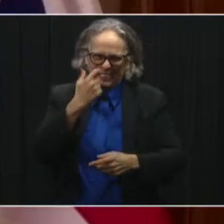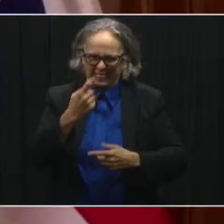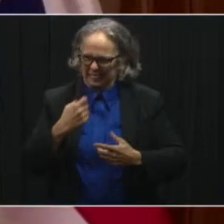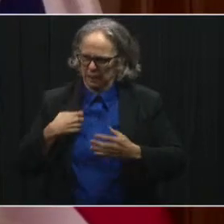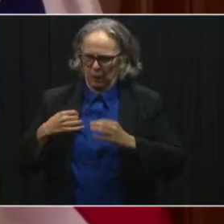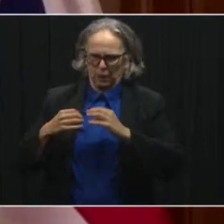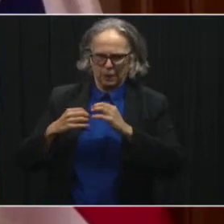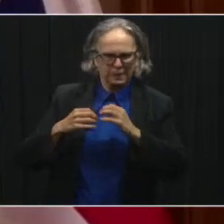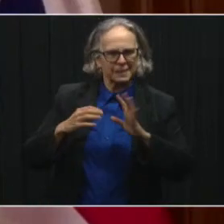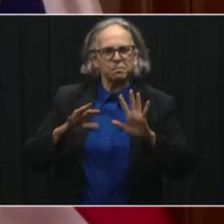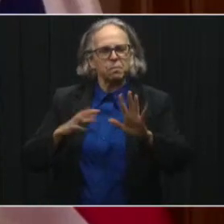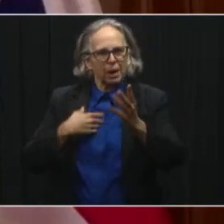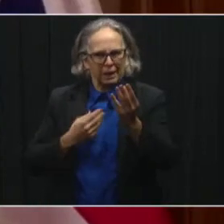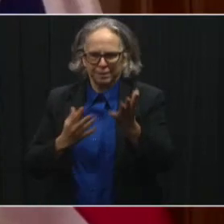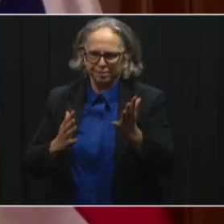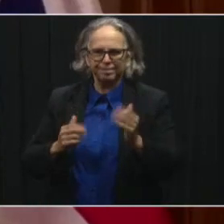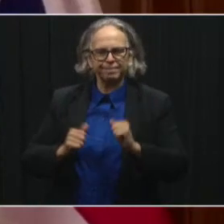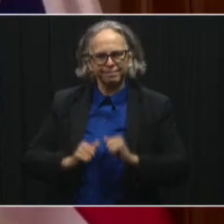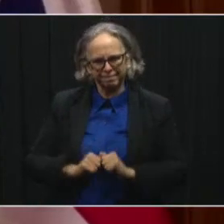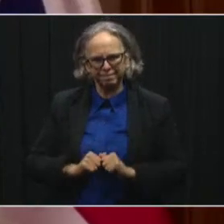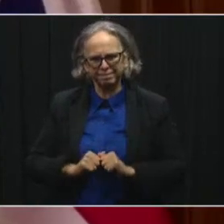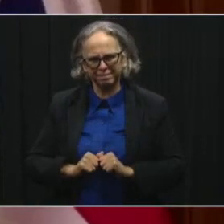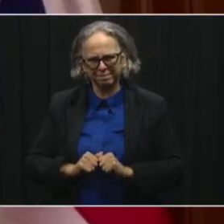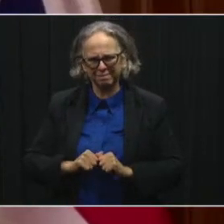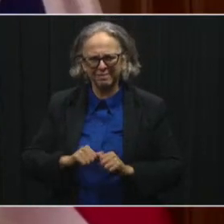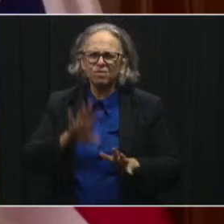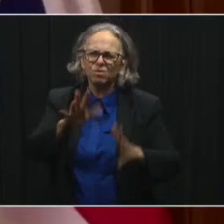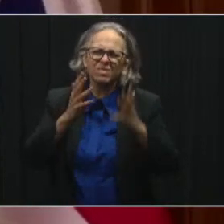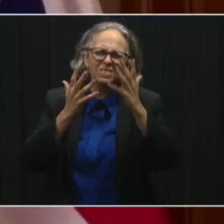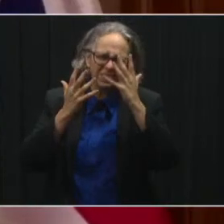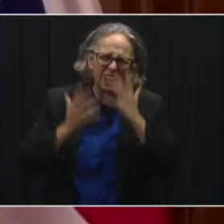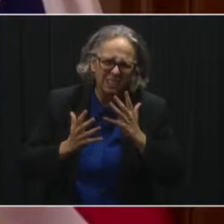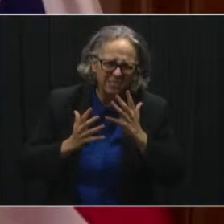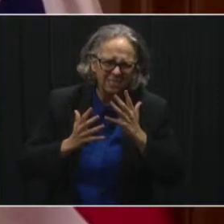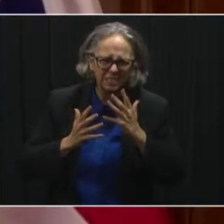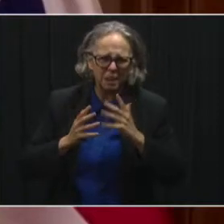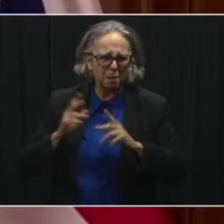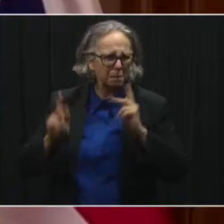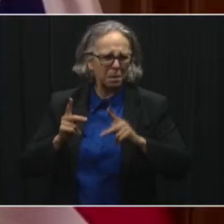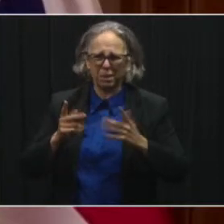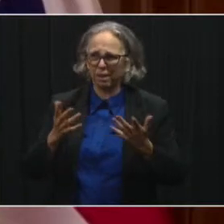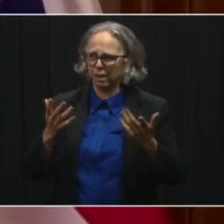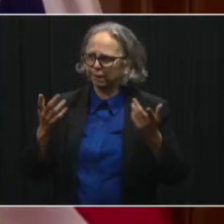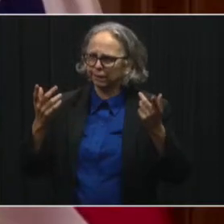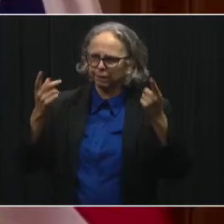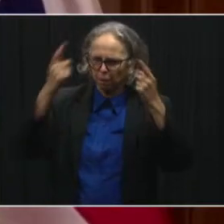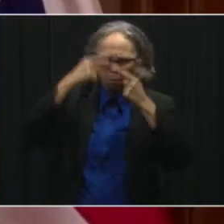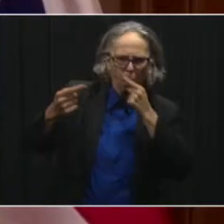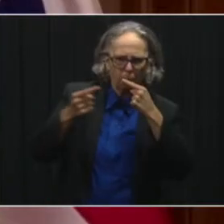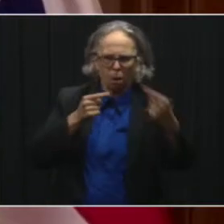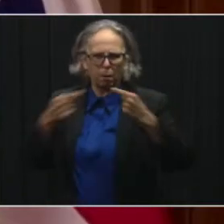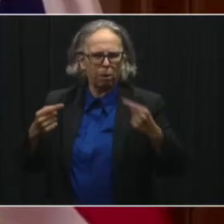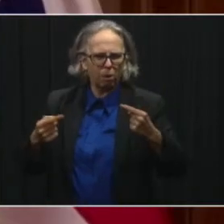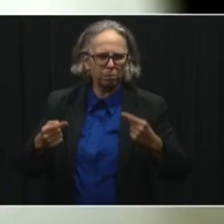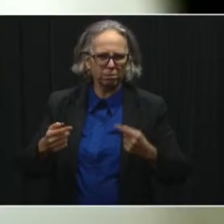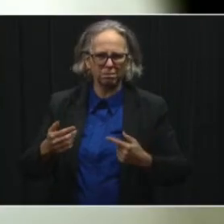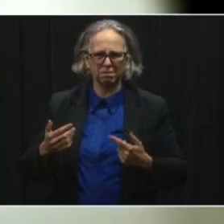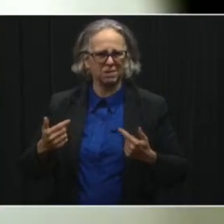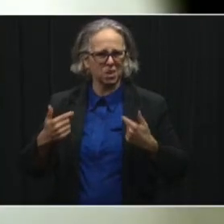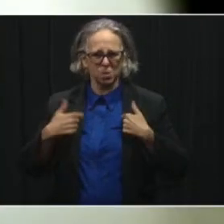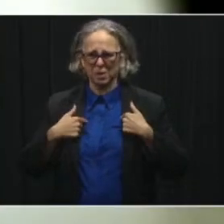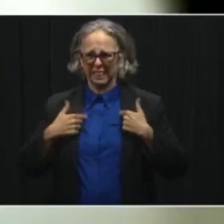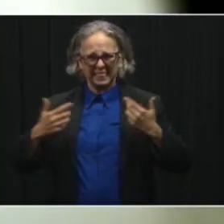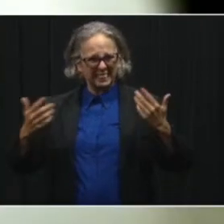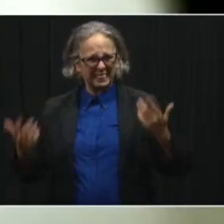of affairs that it's gotten to this point. We as people who are around people, we have family, we have friends, we